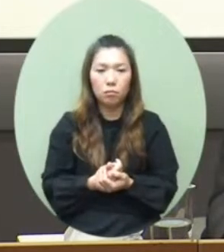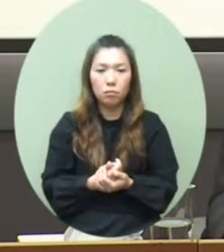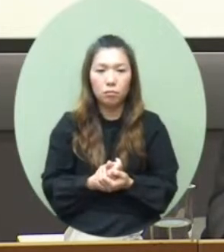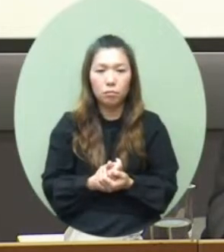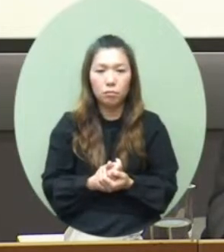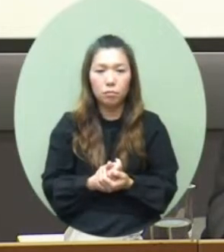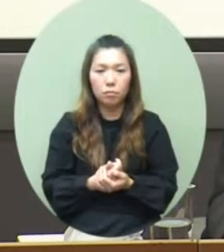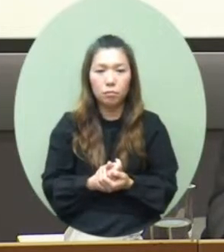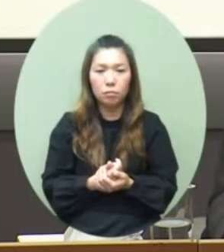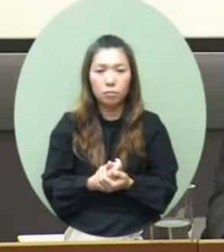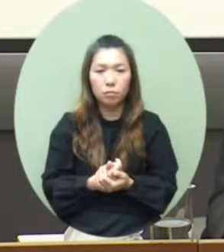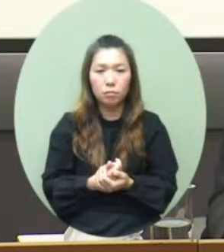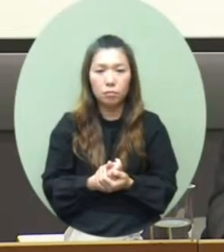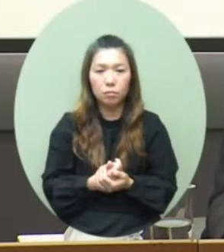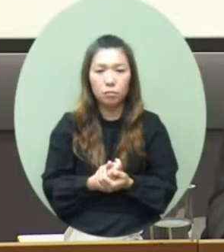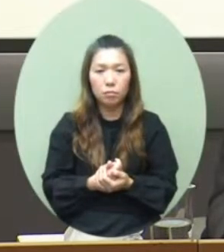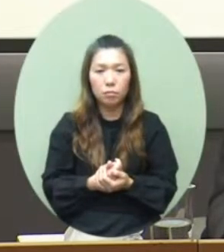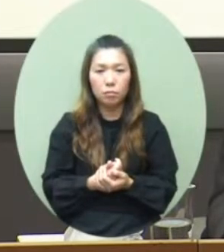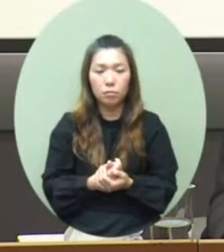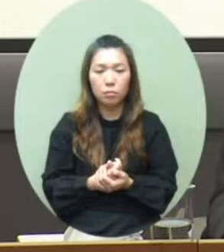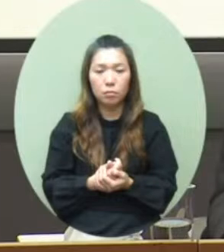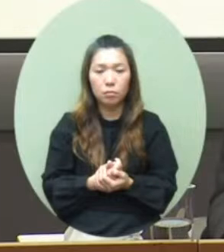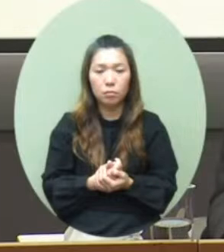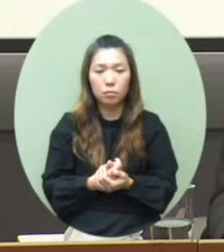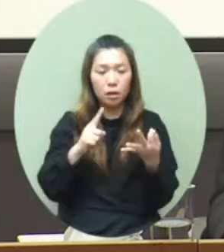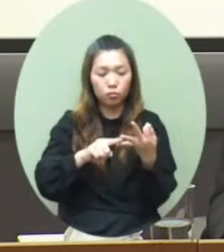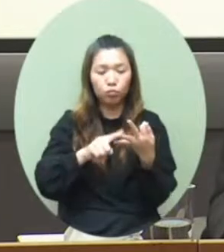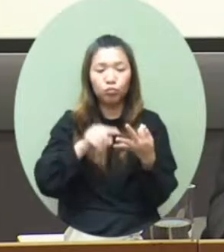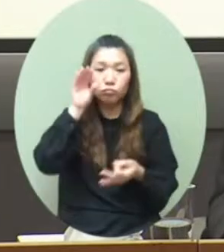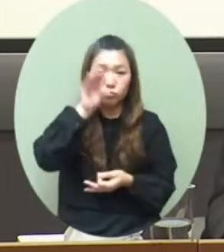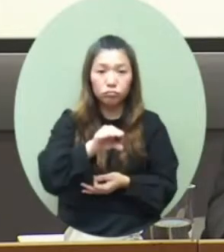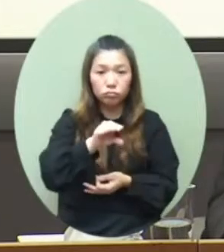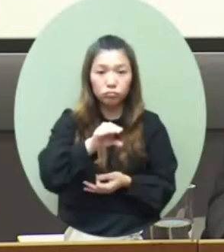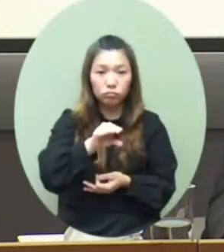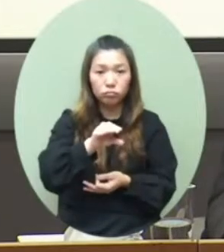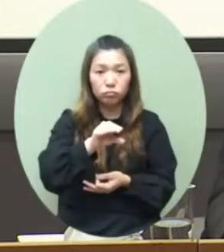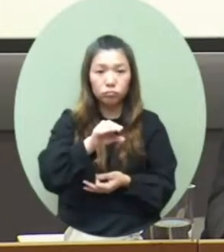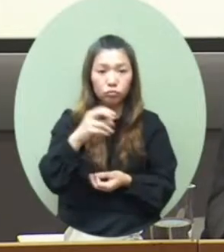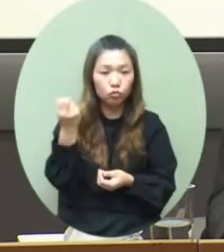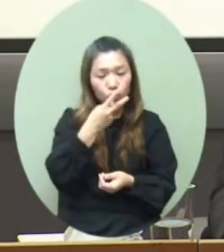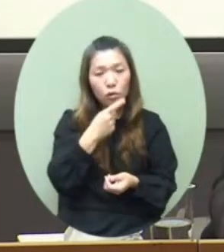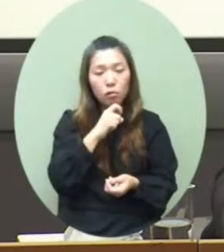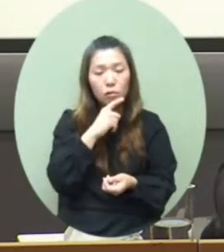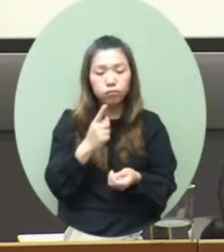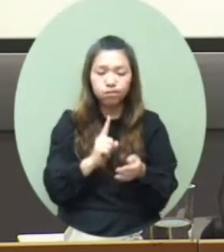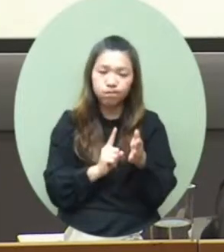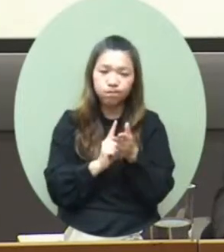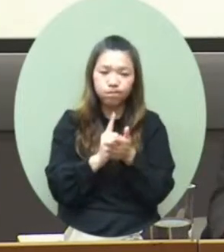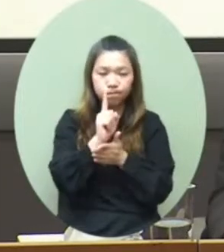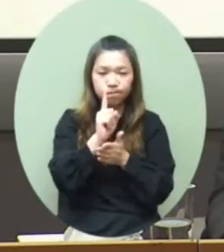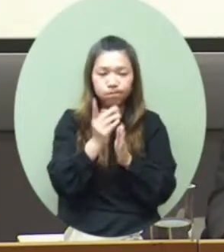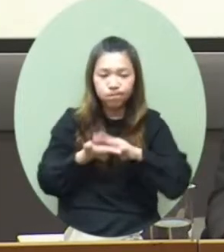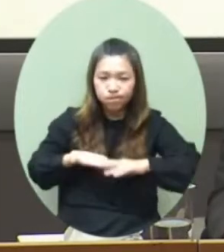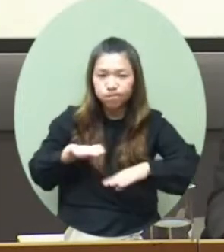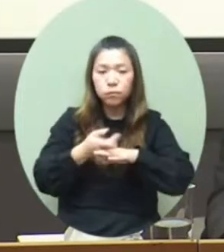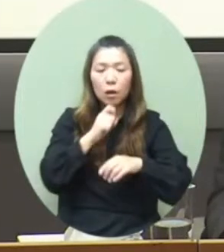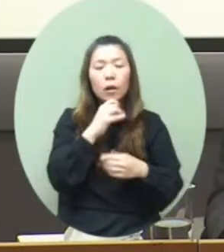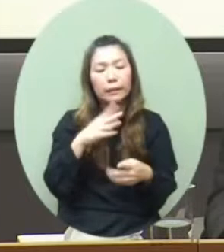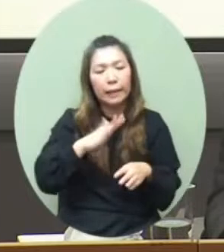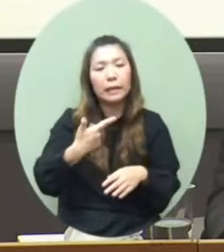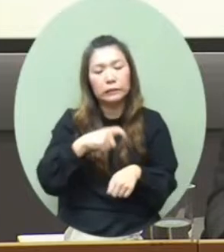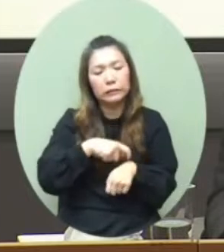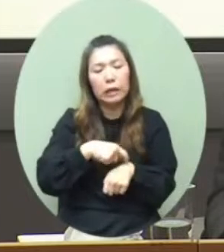Investment, the sentiment is getting better and better, but it takes time. So in the meantime, if we want